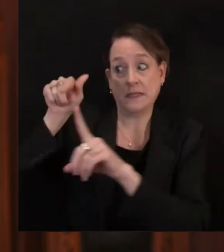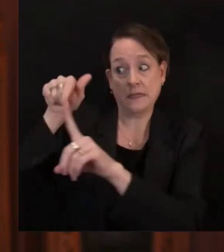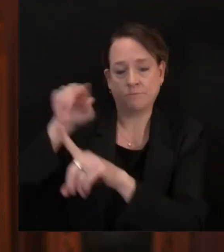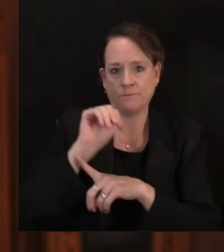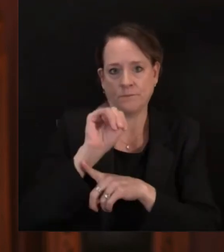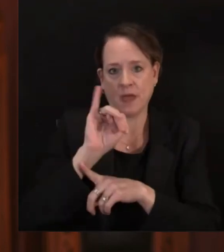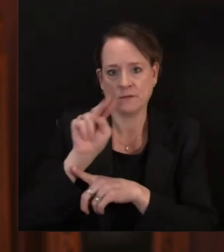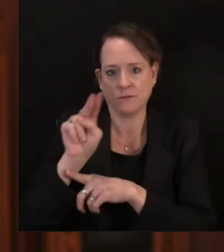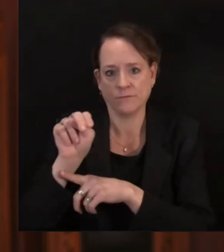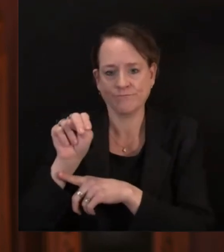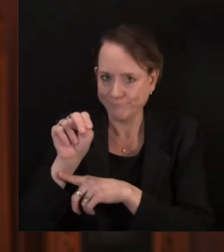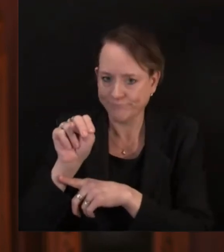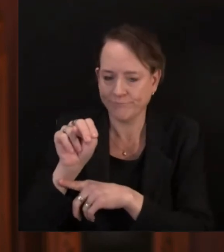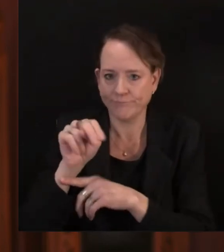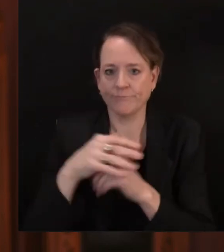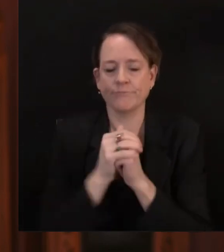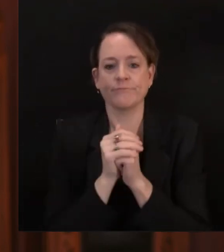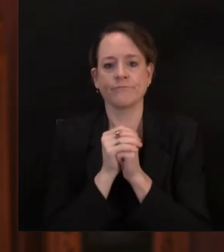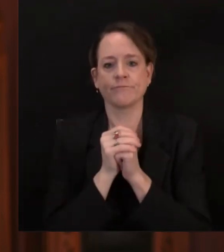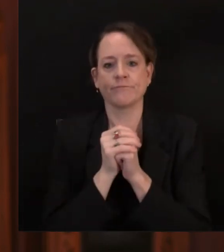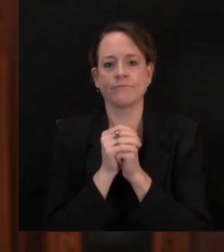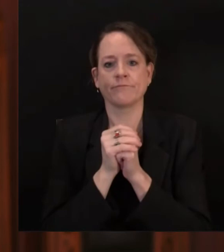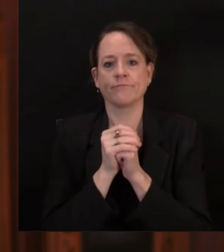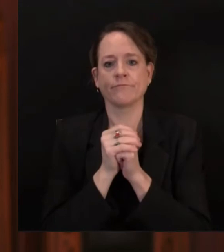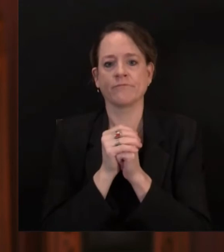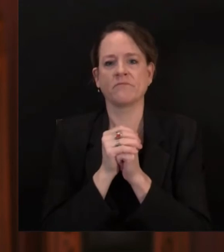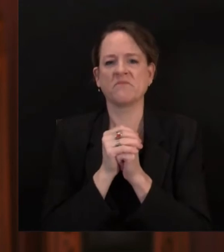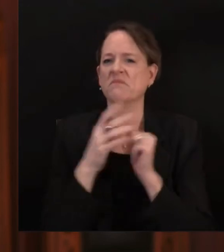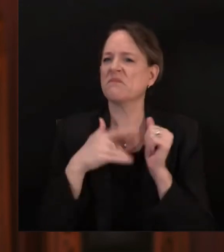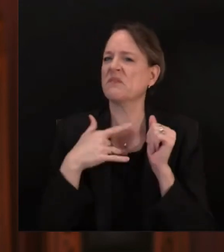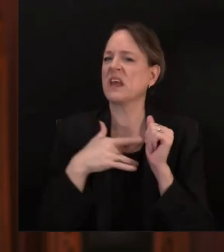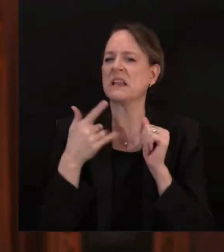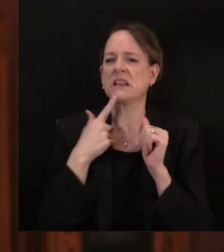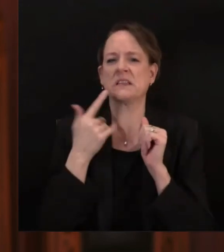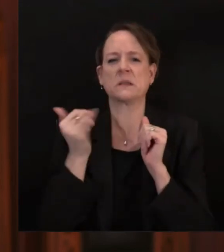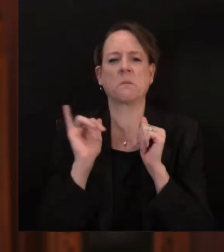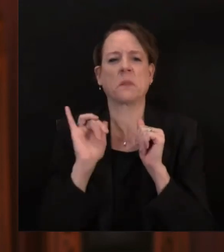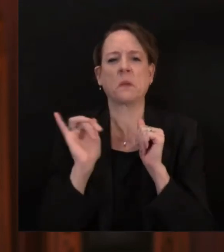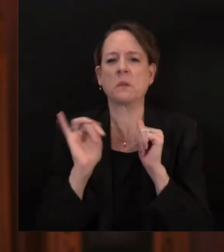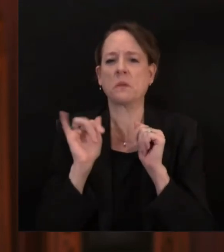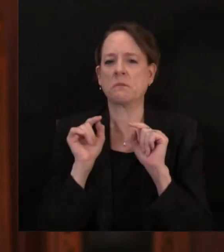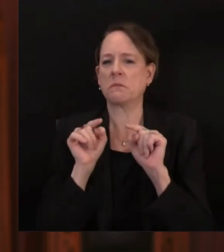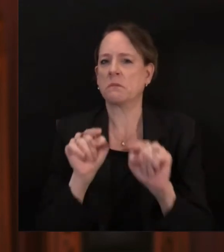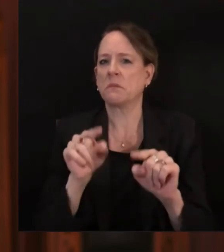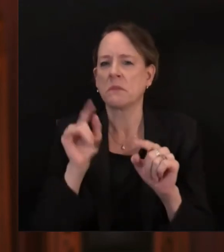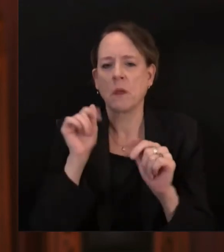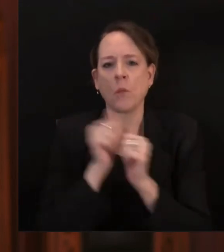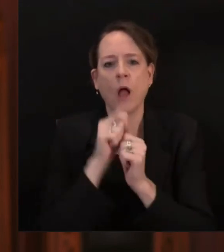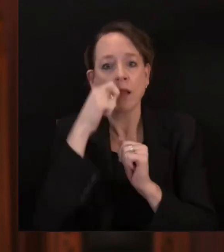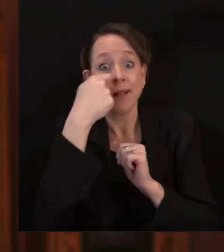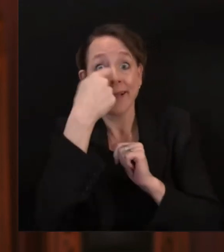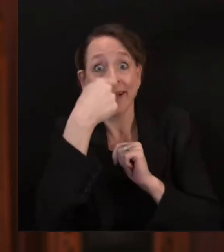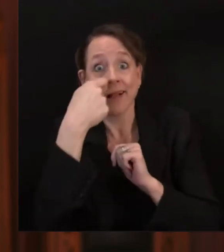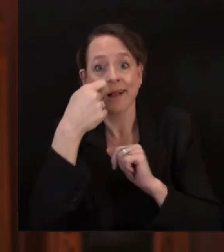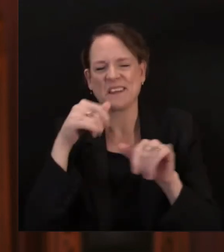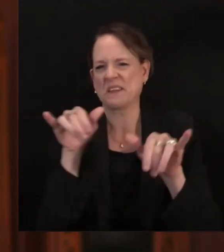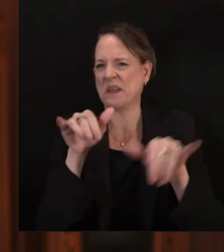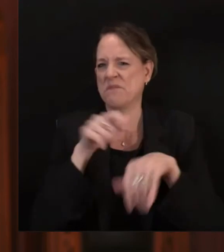other contracts for these PCR tests that are also headed to labs for processing, and